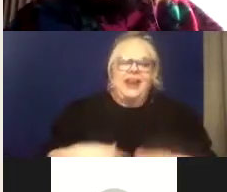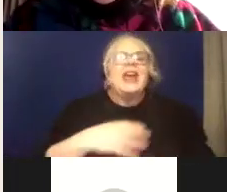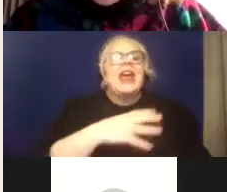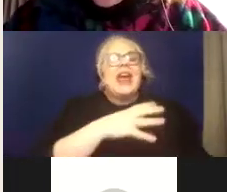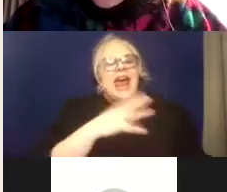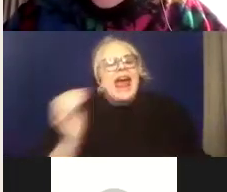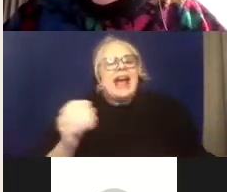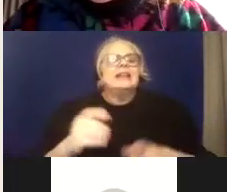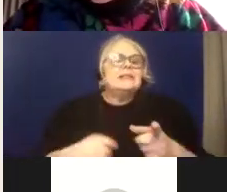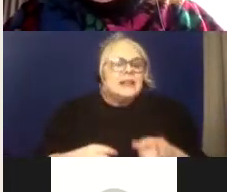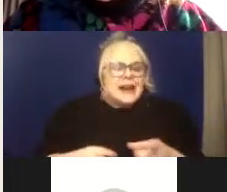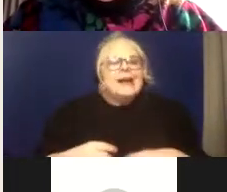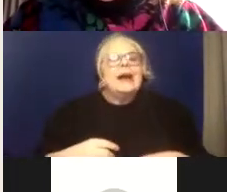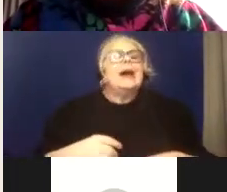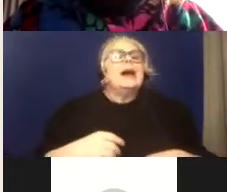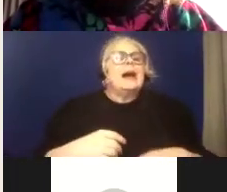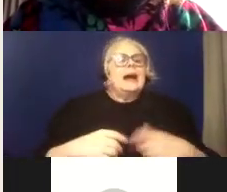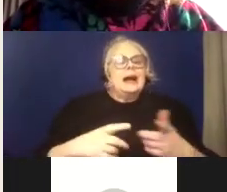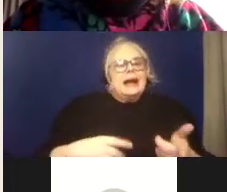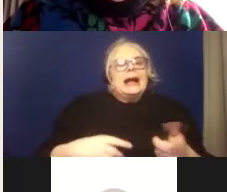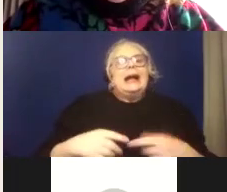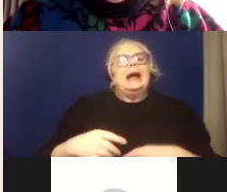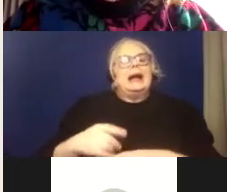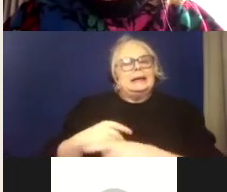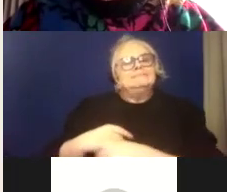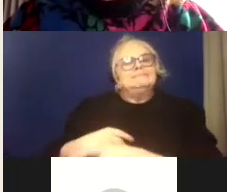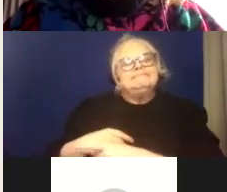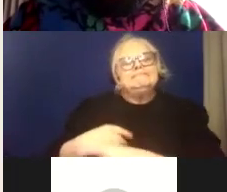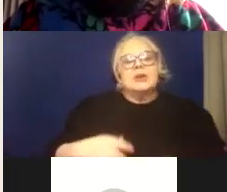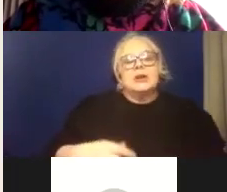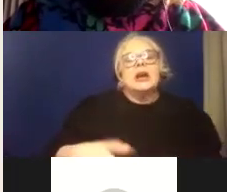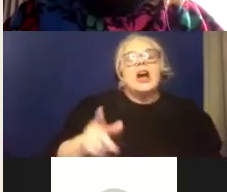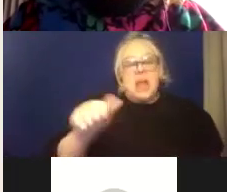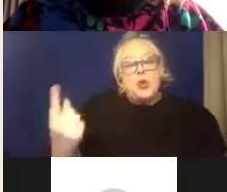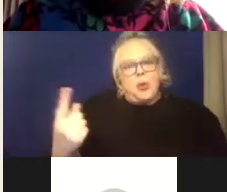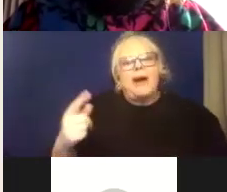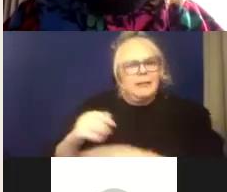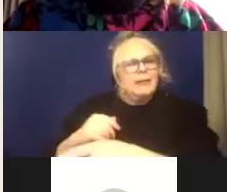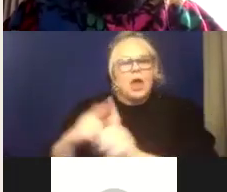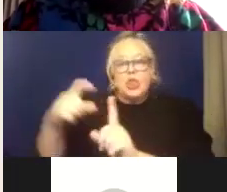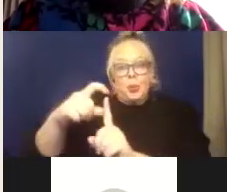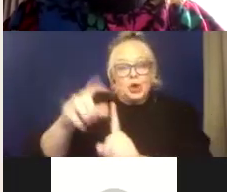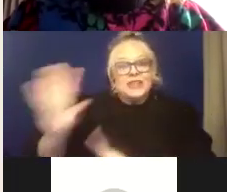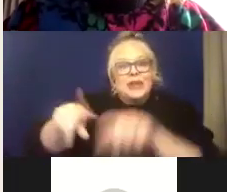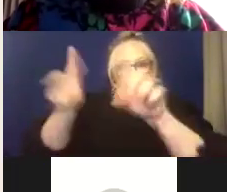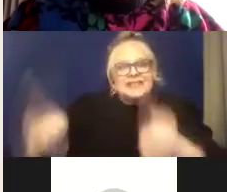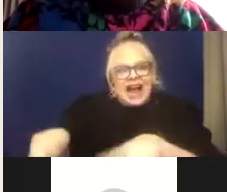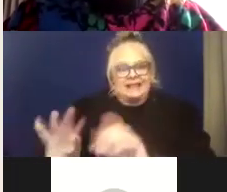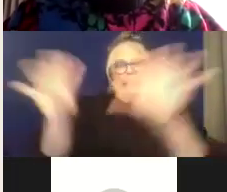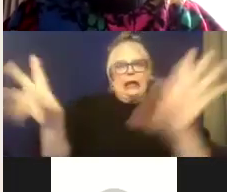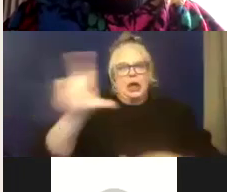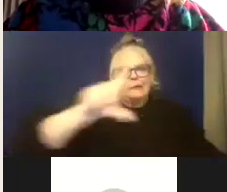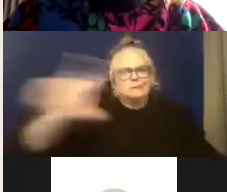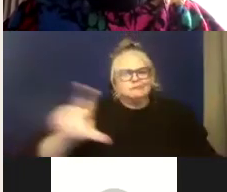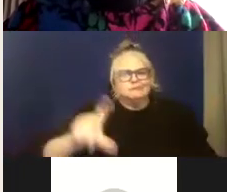to not be in this way. The blurred hair is also really noticeable. There's no reason that only her hair would be blurred in a real photograph